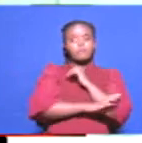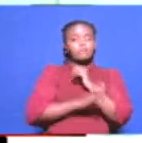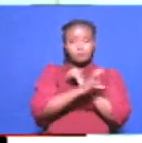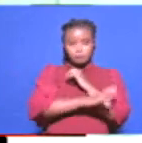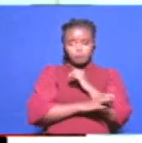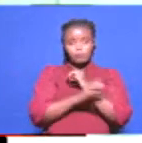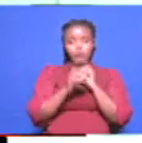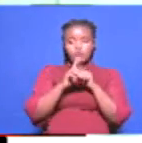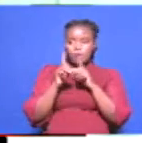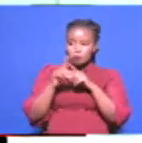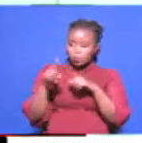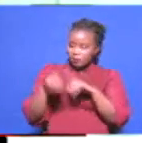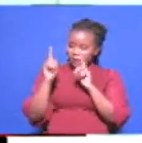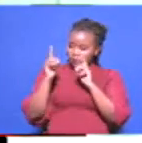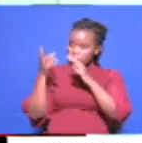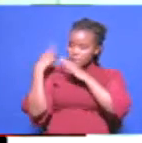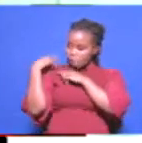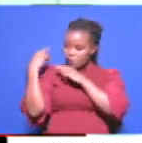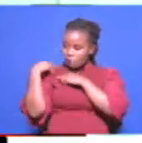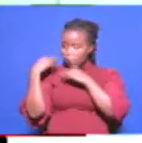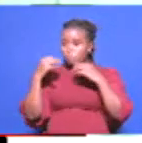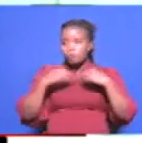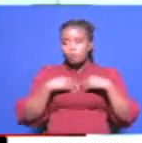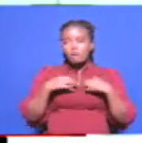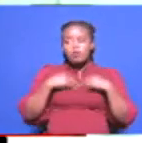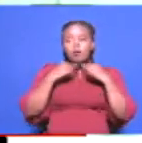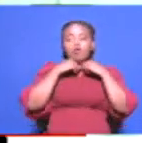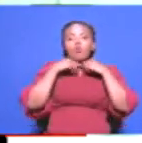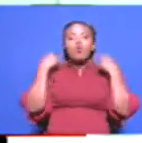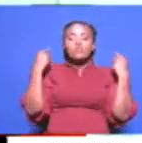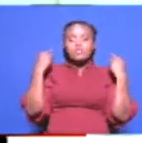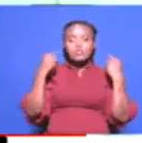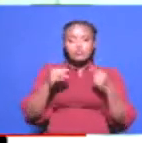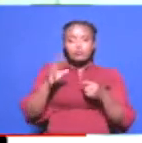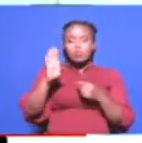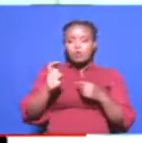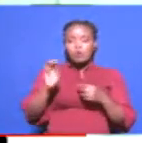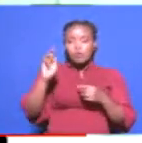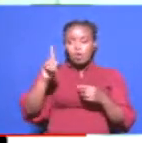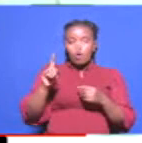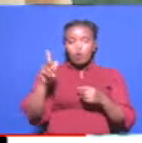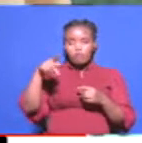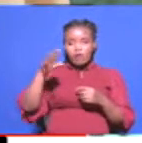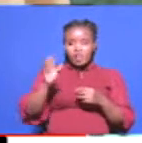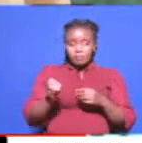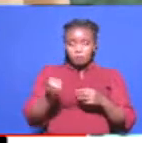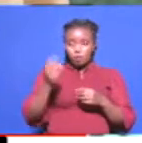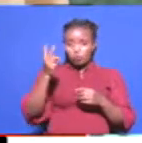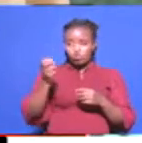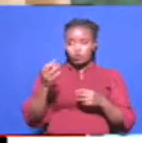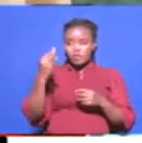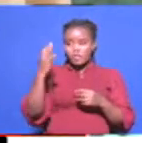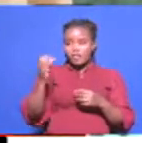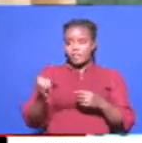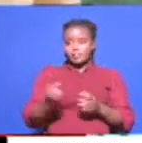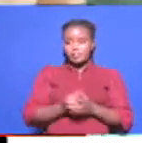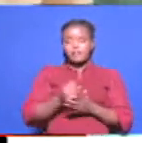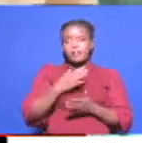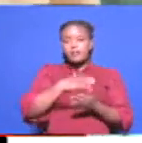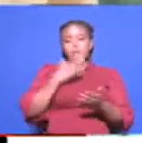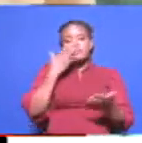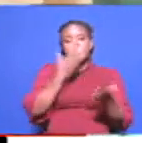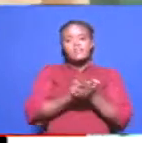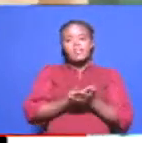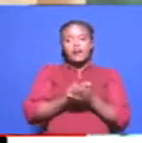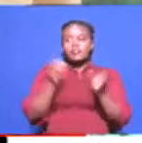candidature for the hosting of the Expo 2030. Thank the President